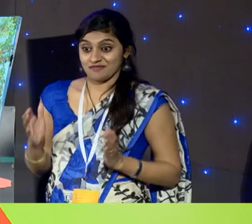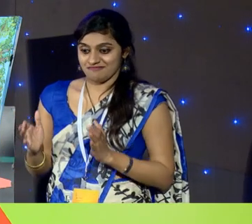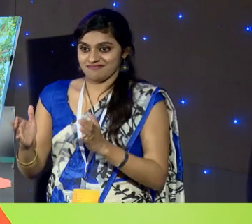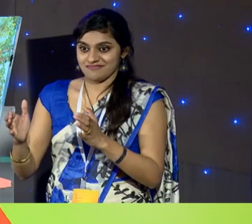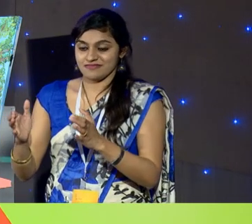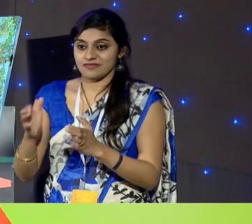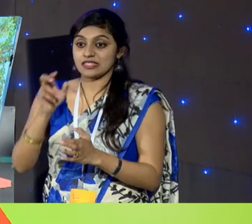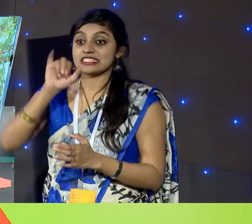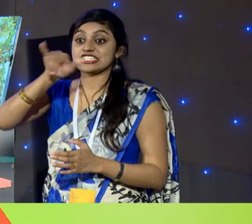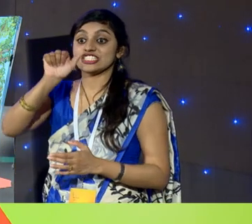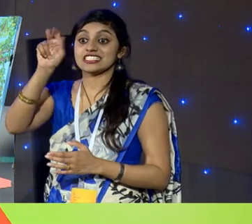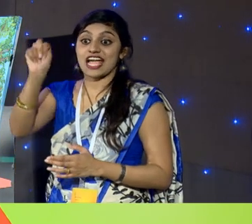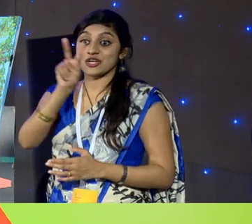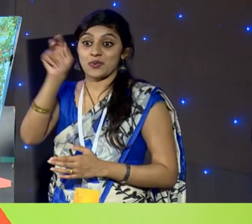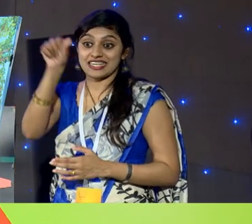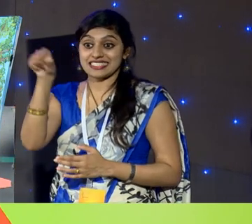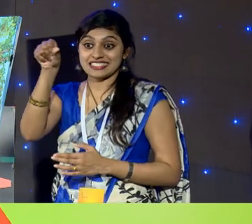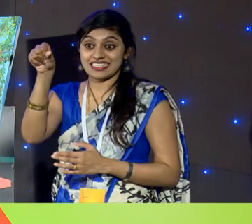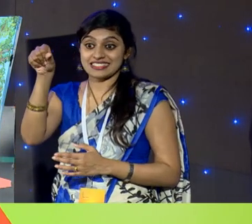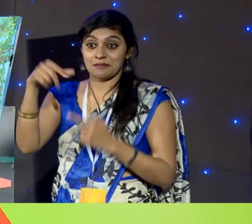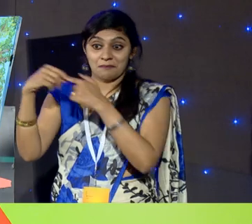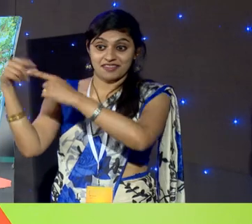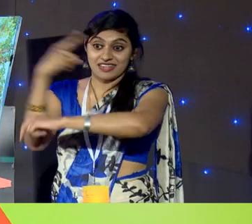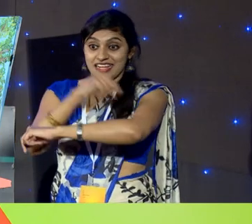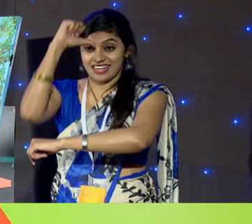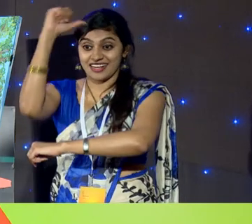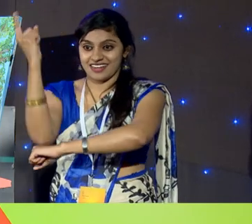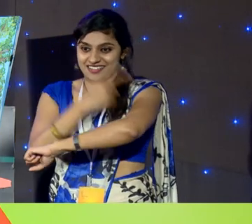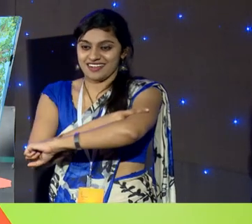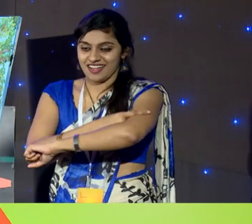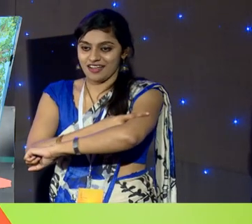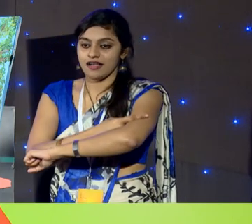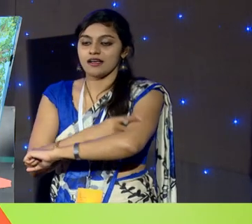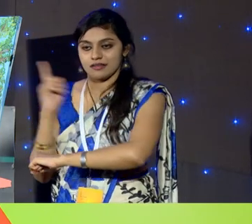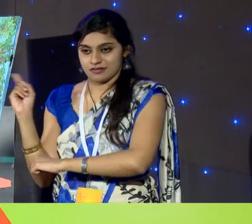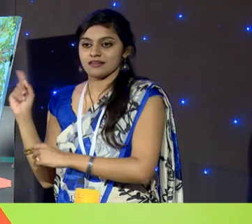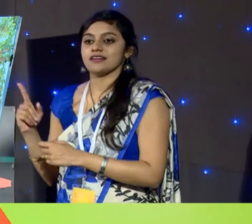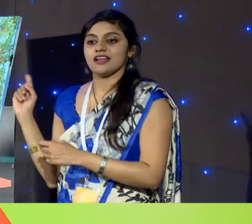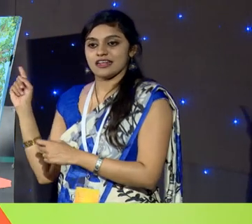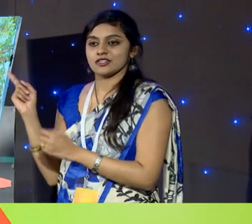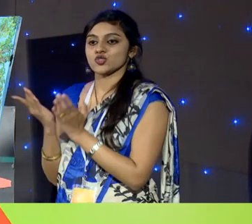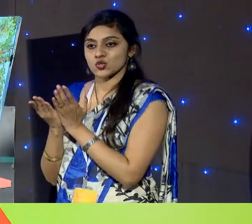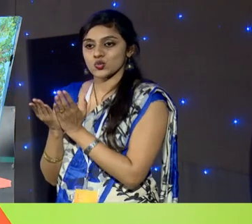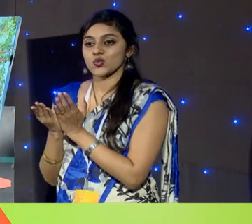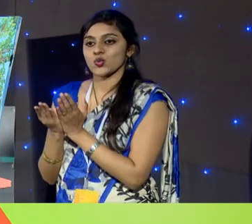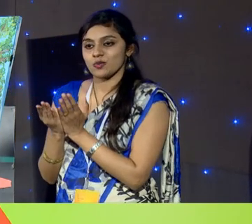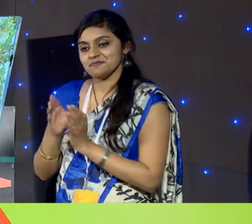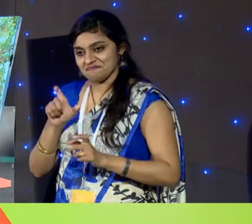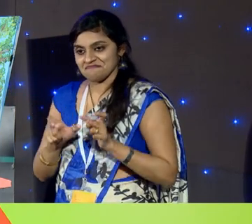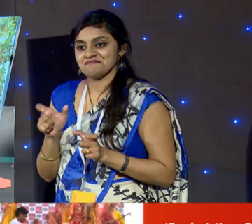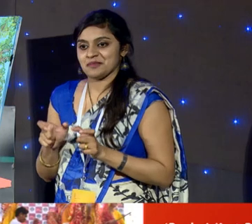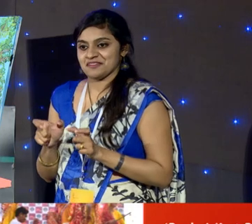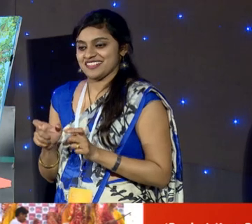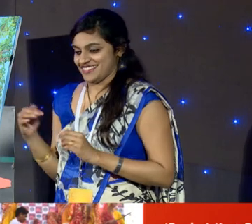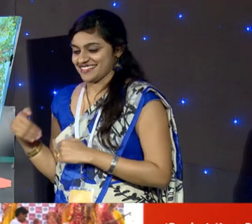wheelchair, and the president of Italy was there as chief guest, and he gave them standing